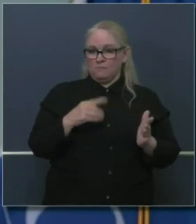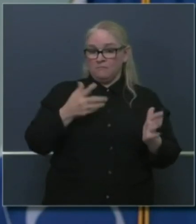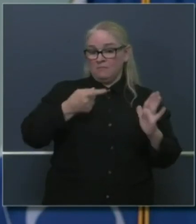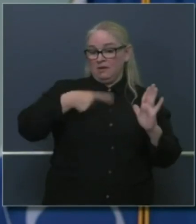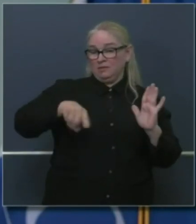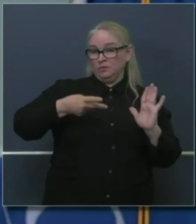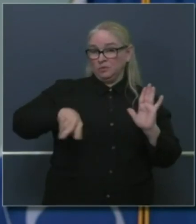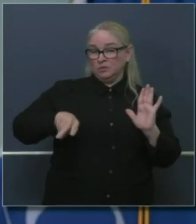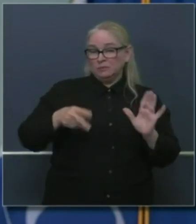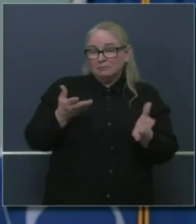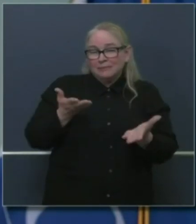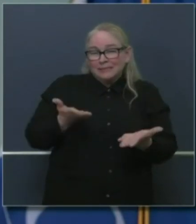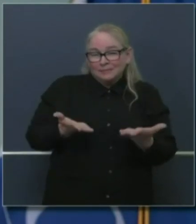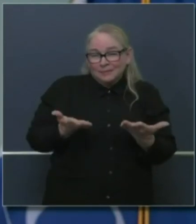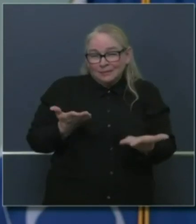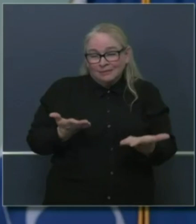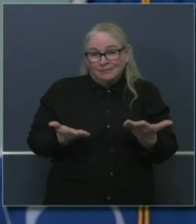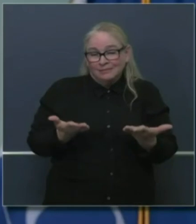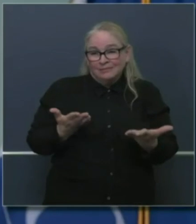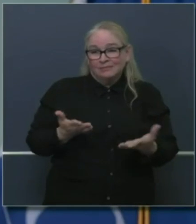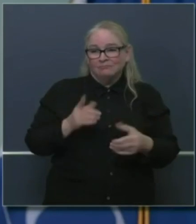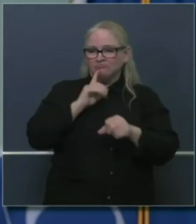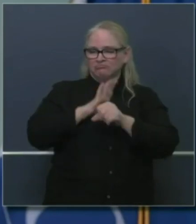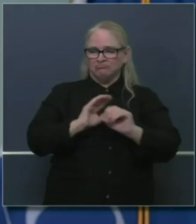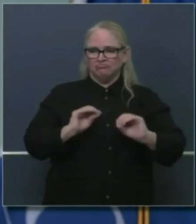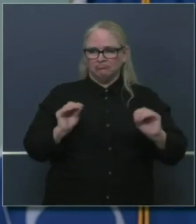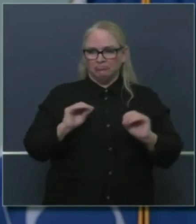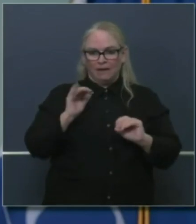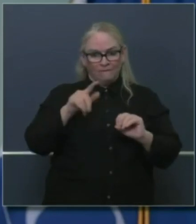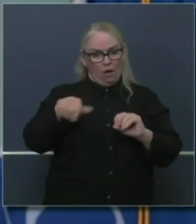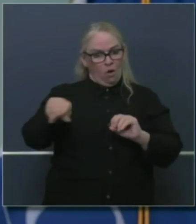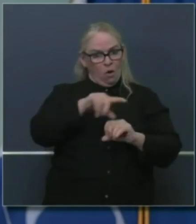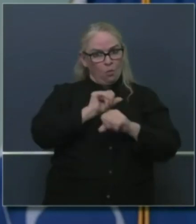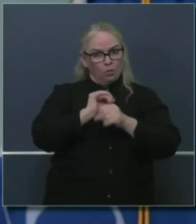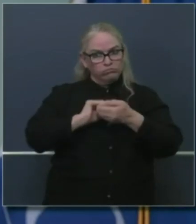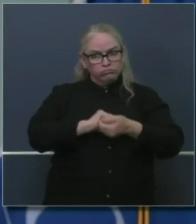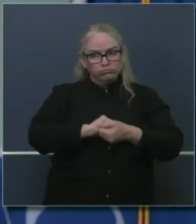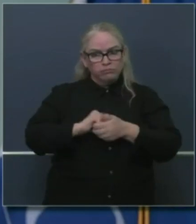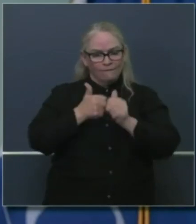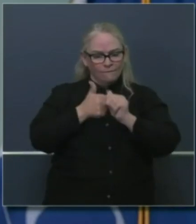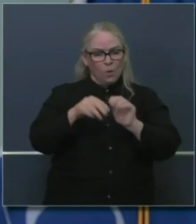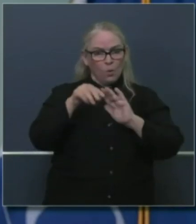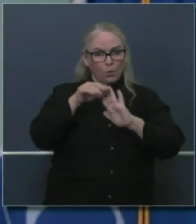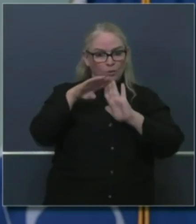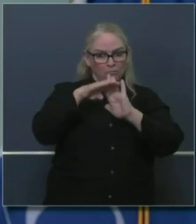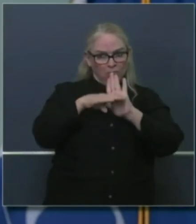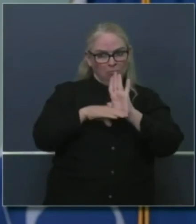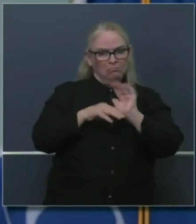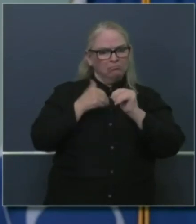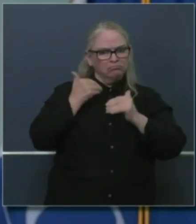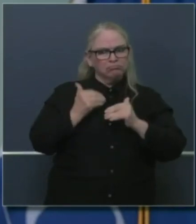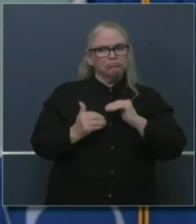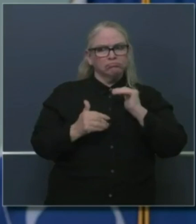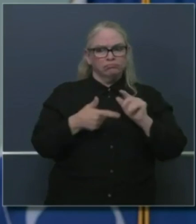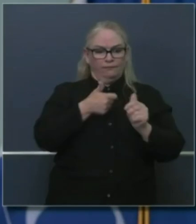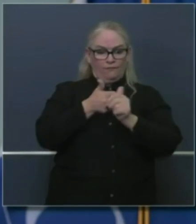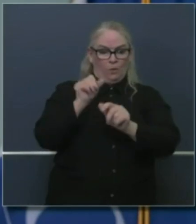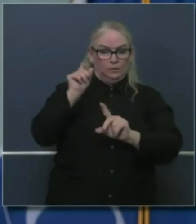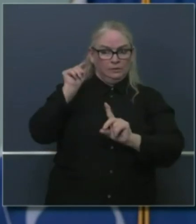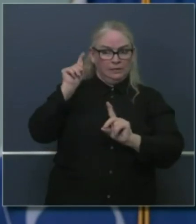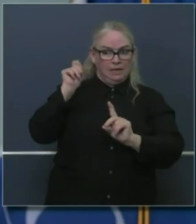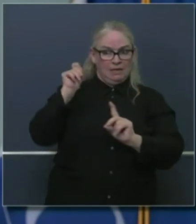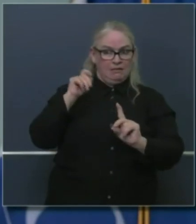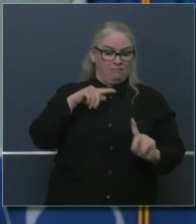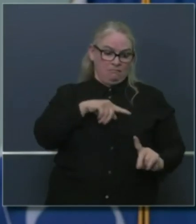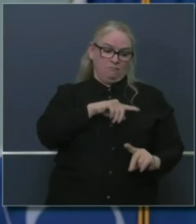quickly and work collaboratively with the state and with their county board of supervisors, the health directors. They put the